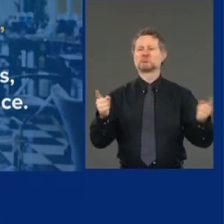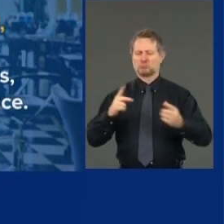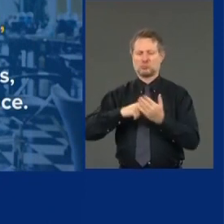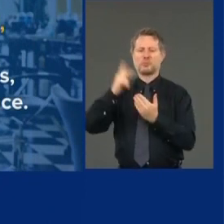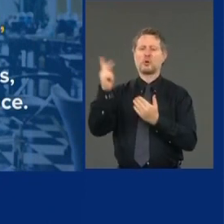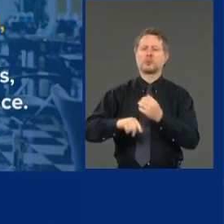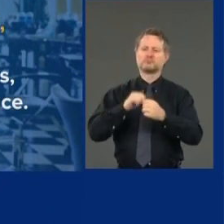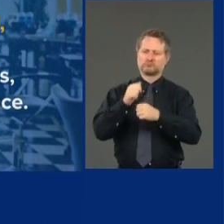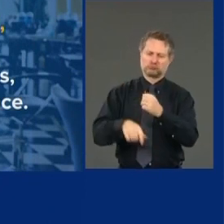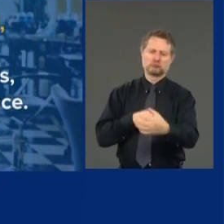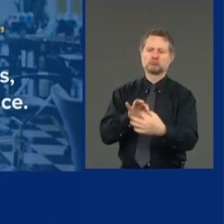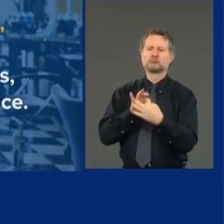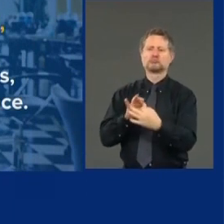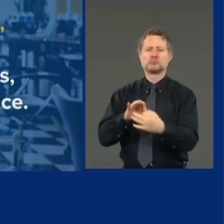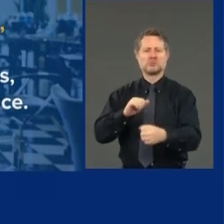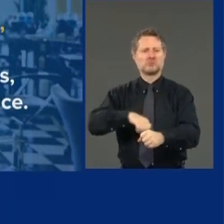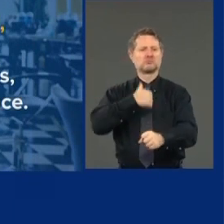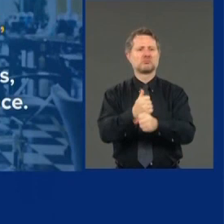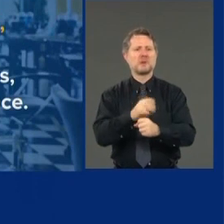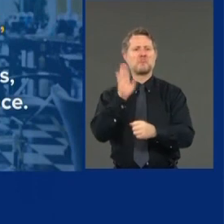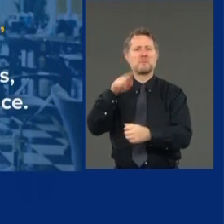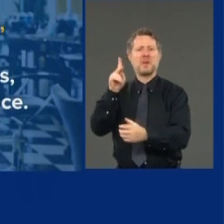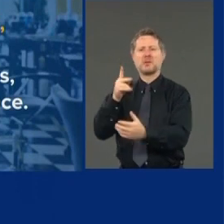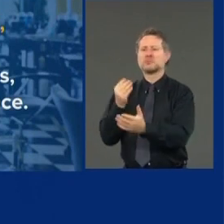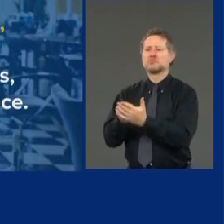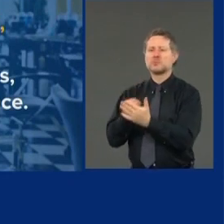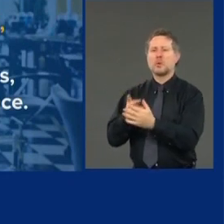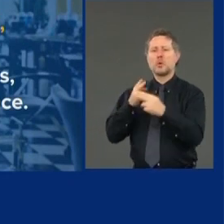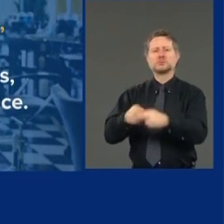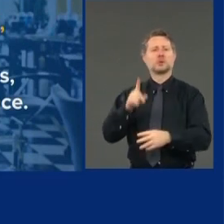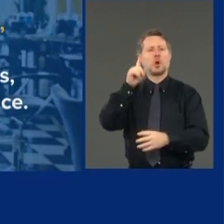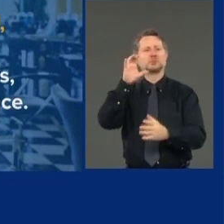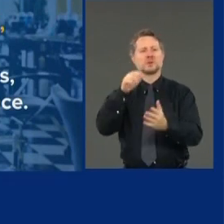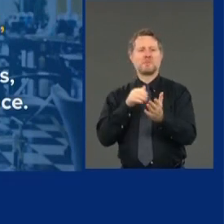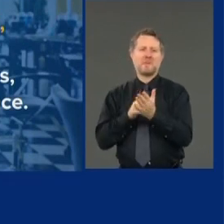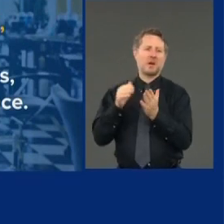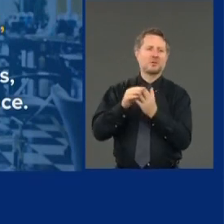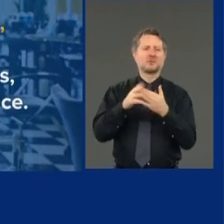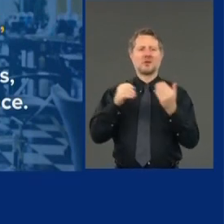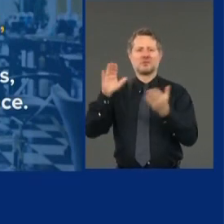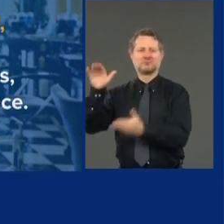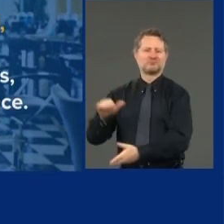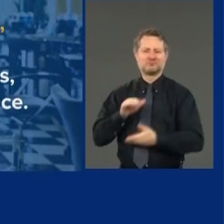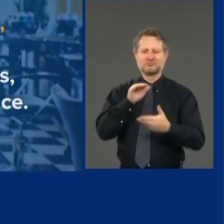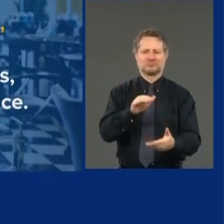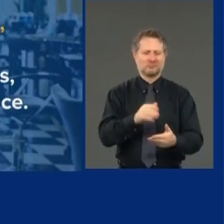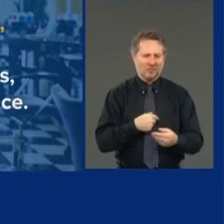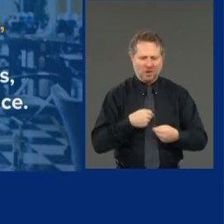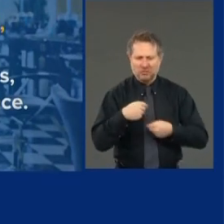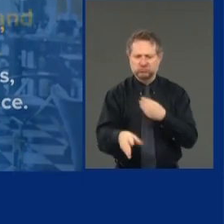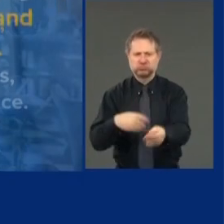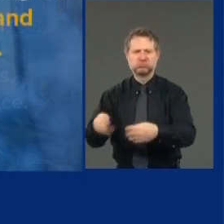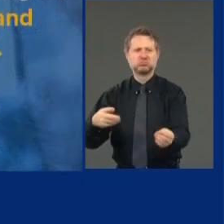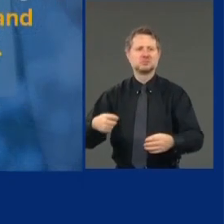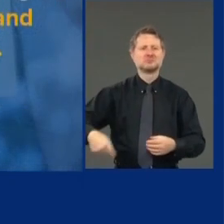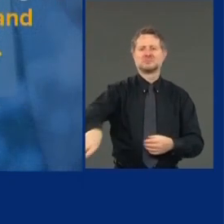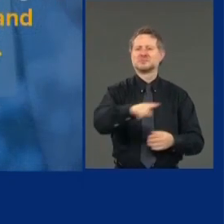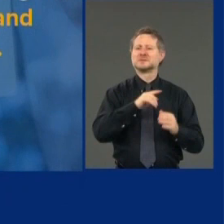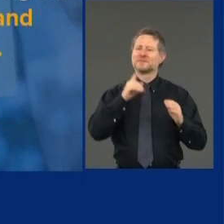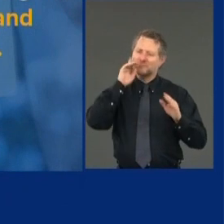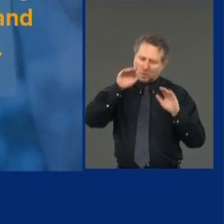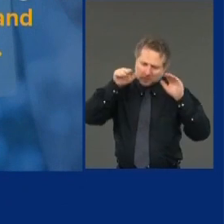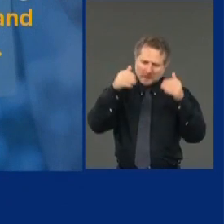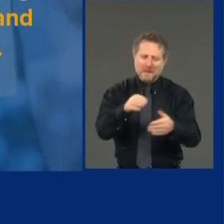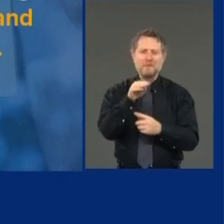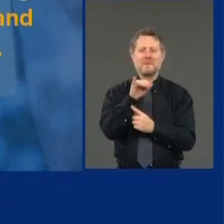banks. We have over $100 million available to make loans to small businesses. We're going to focus on MWBEs that